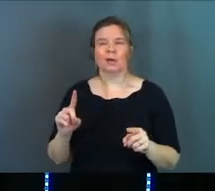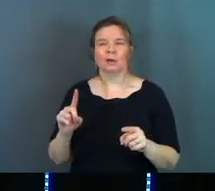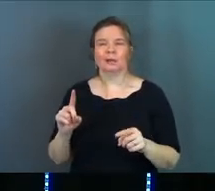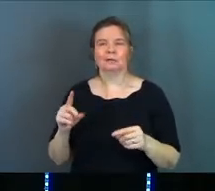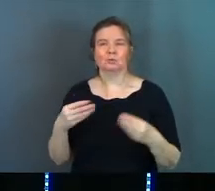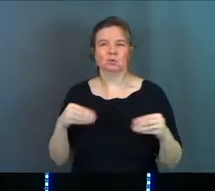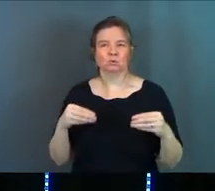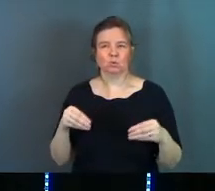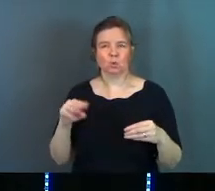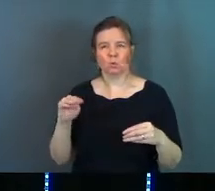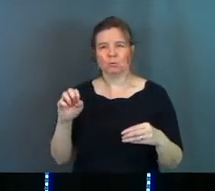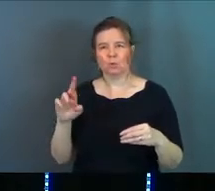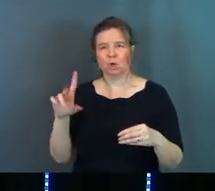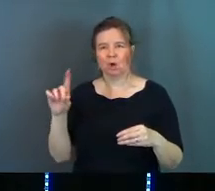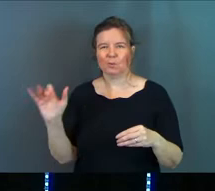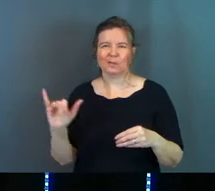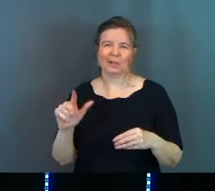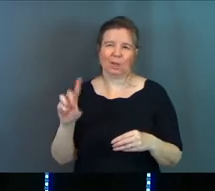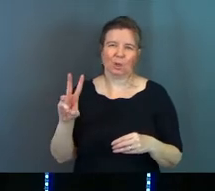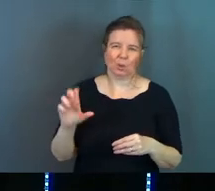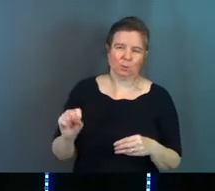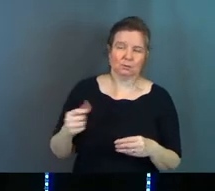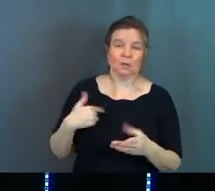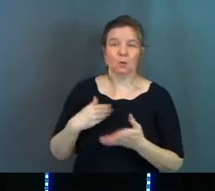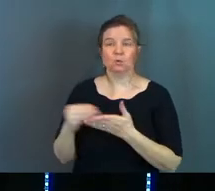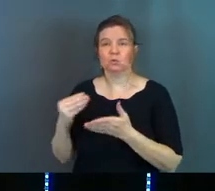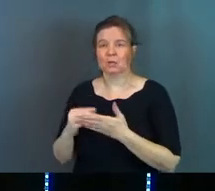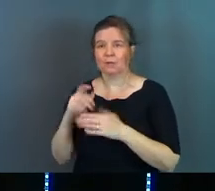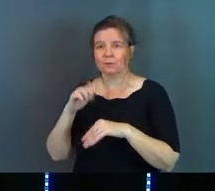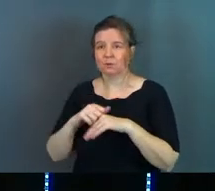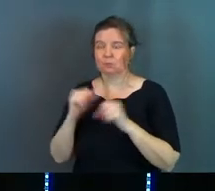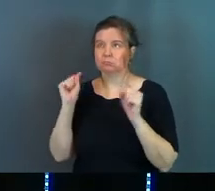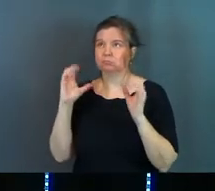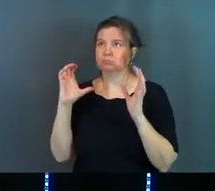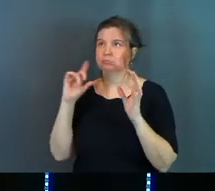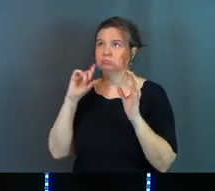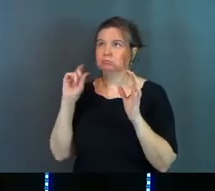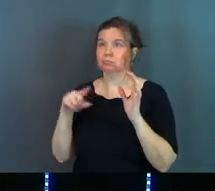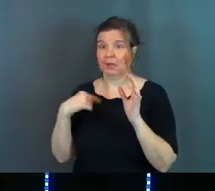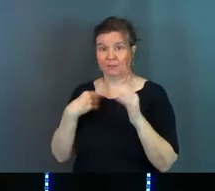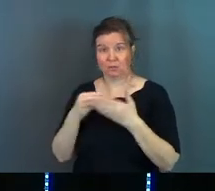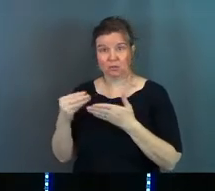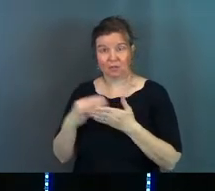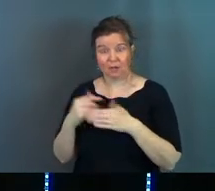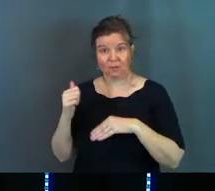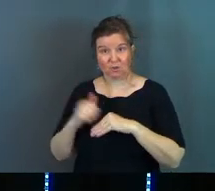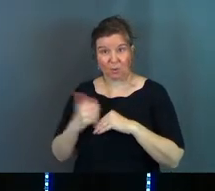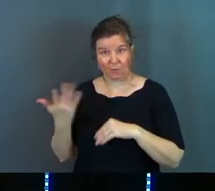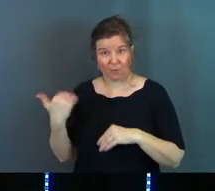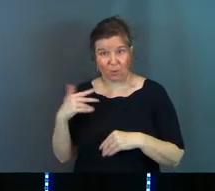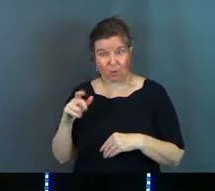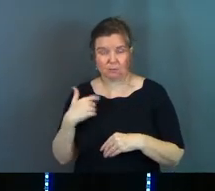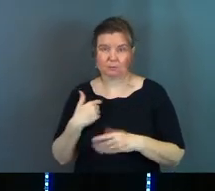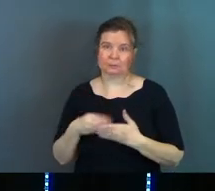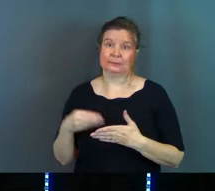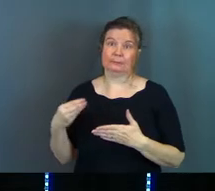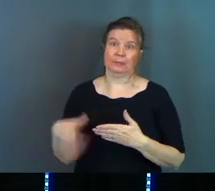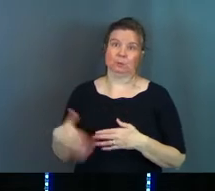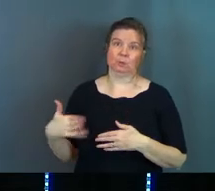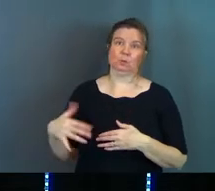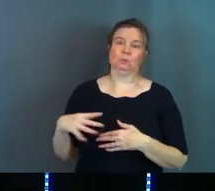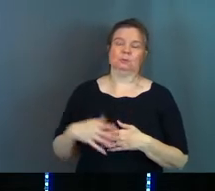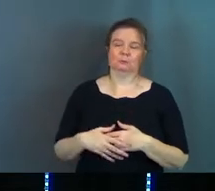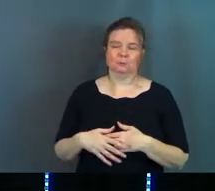is kind of like a Lowe's store, and I remember we're shopping for stone, and our eyes got about that big, because have you ever shopped for stone before? It's